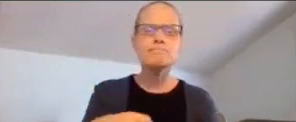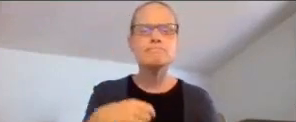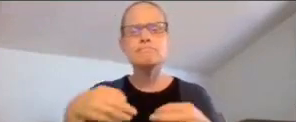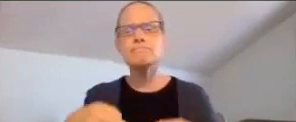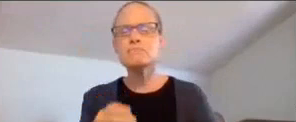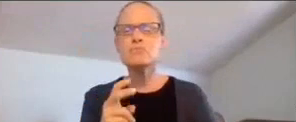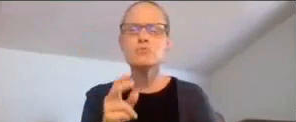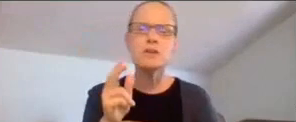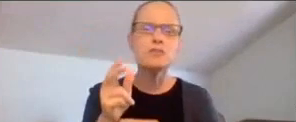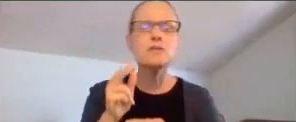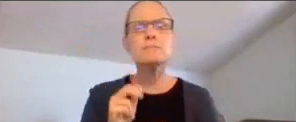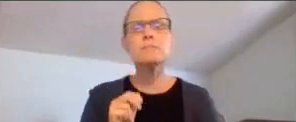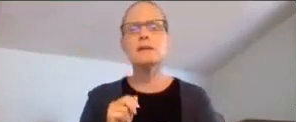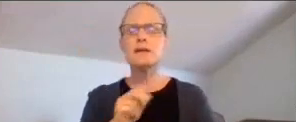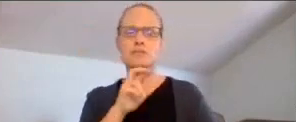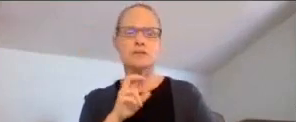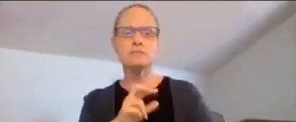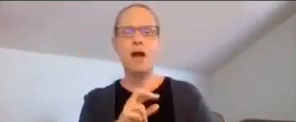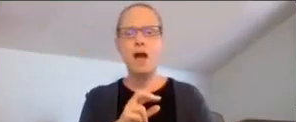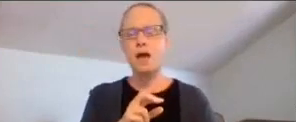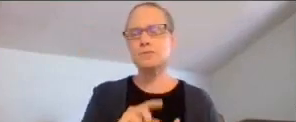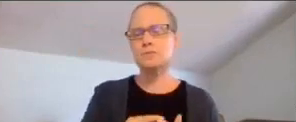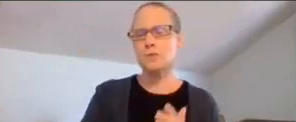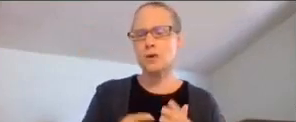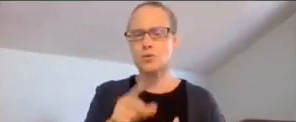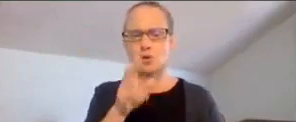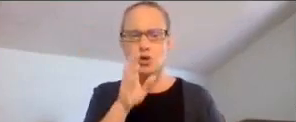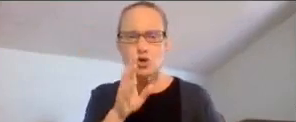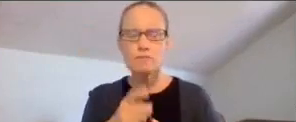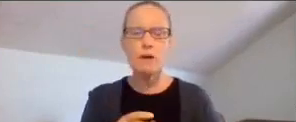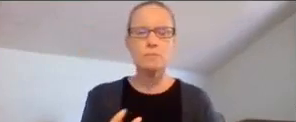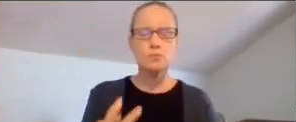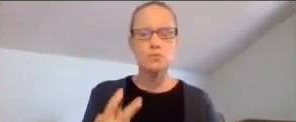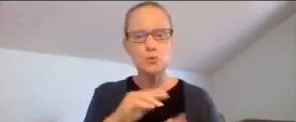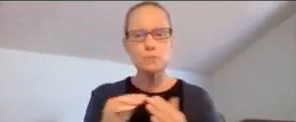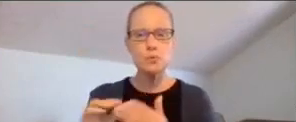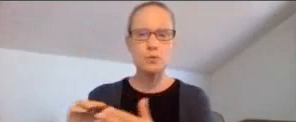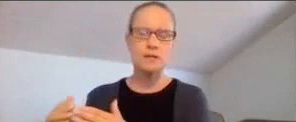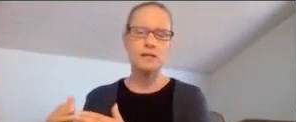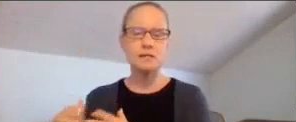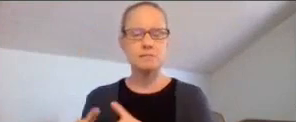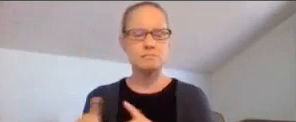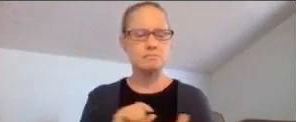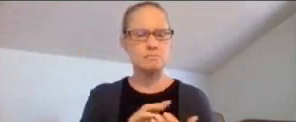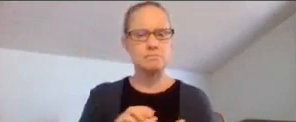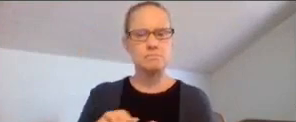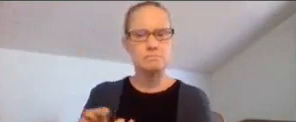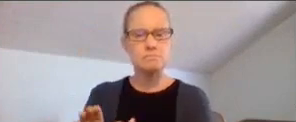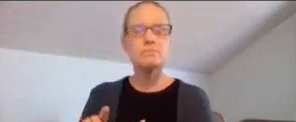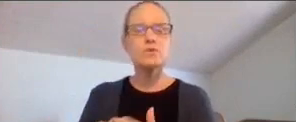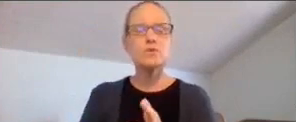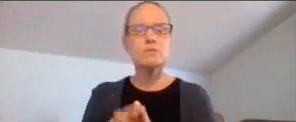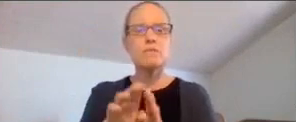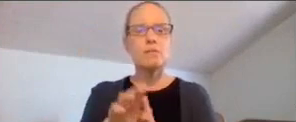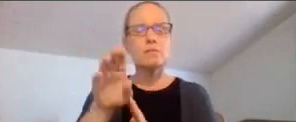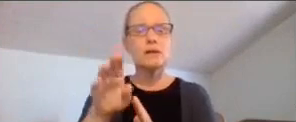3 minute sort of response reaction to what you heard from 2 communities and their approaches to developing